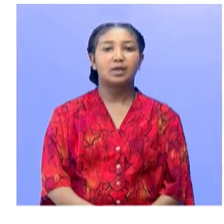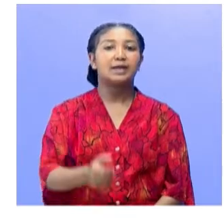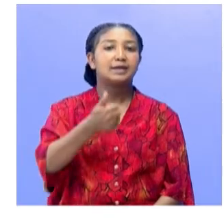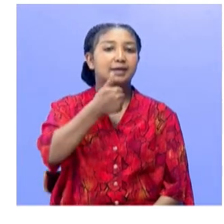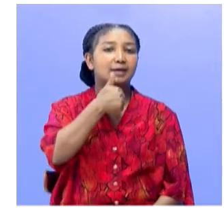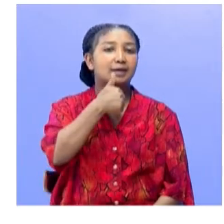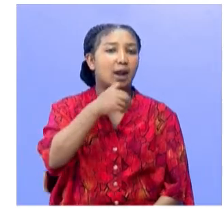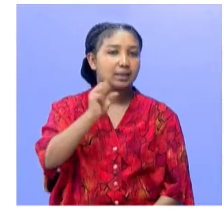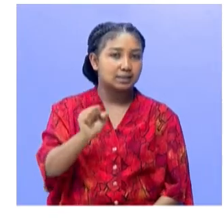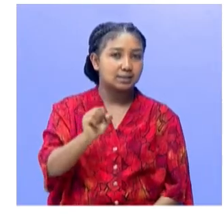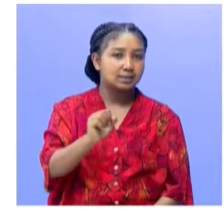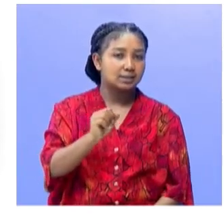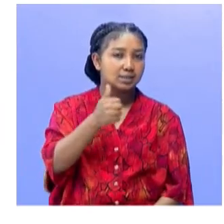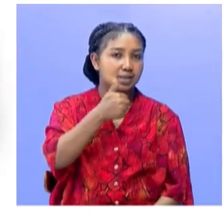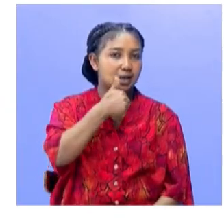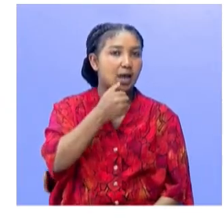girls.